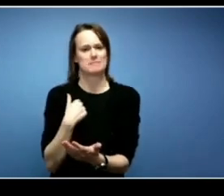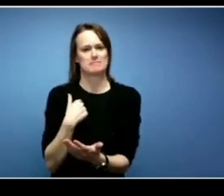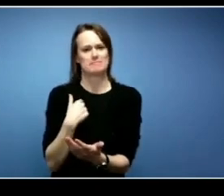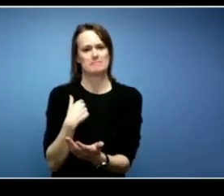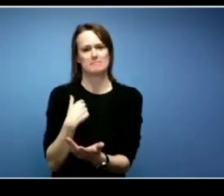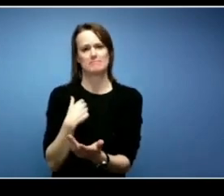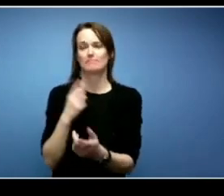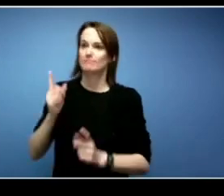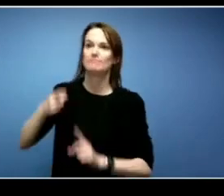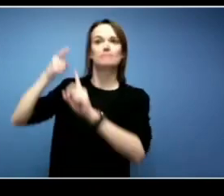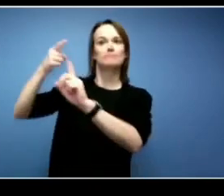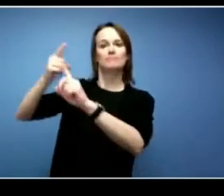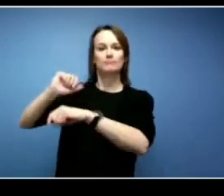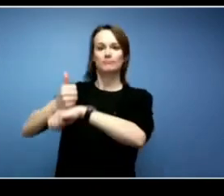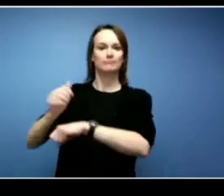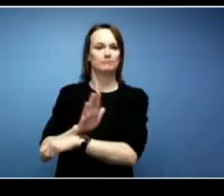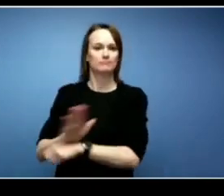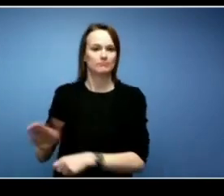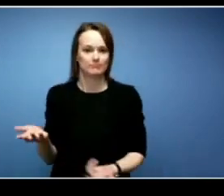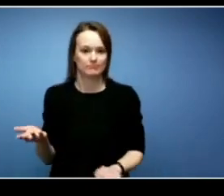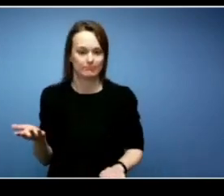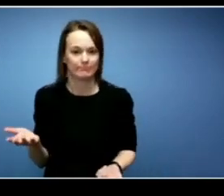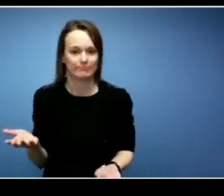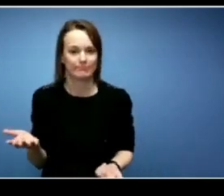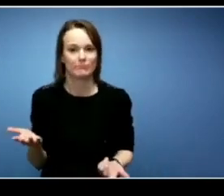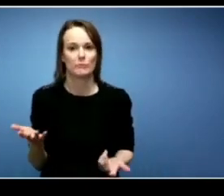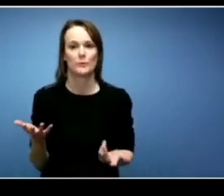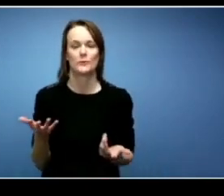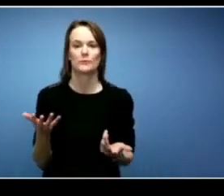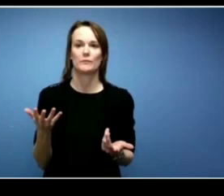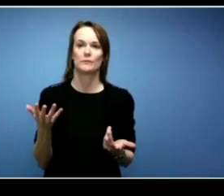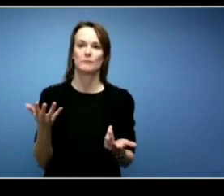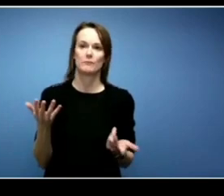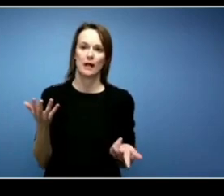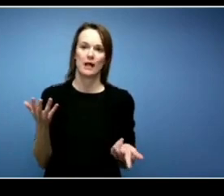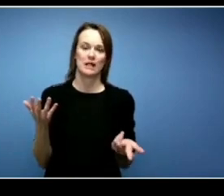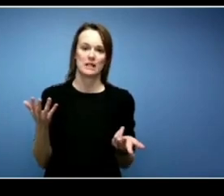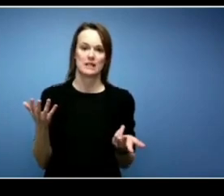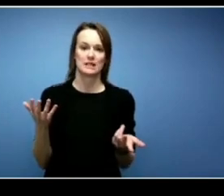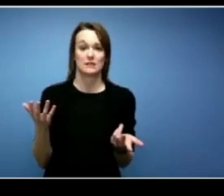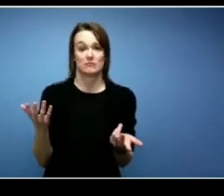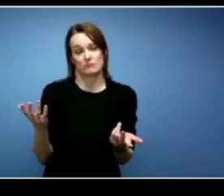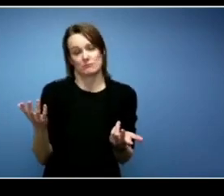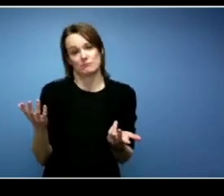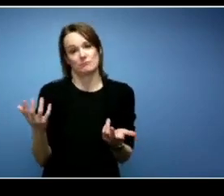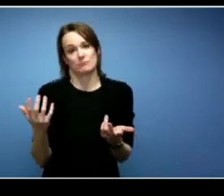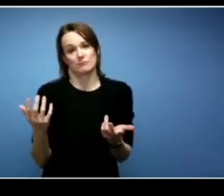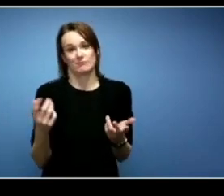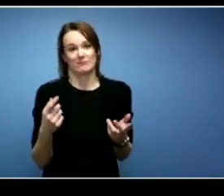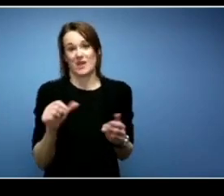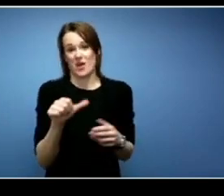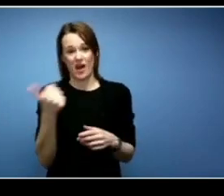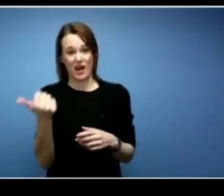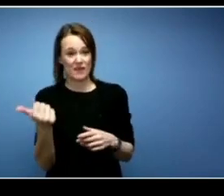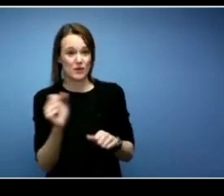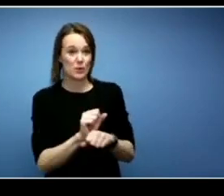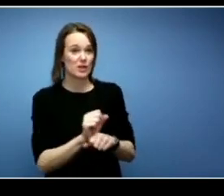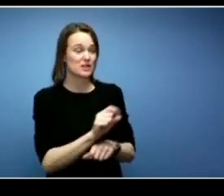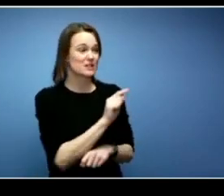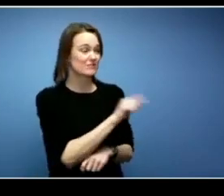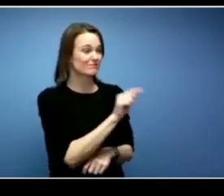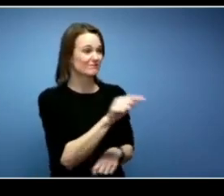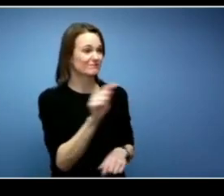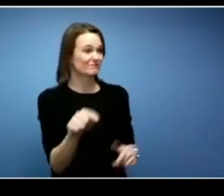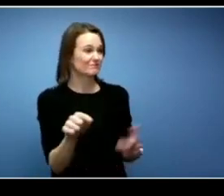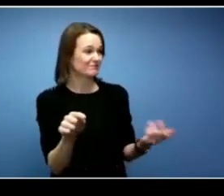just kind of ended up being the only option for me as a person